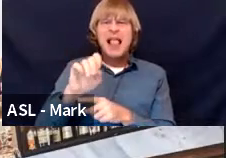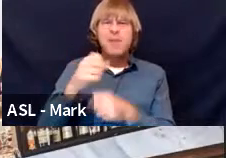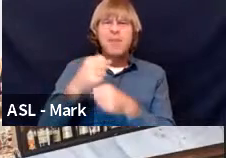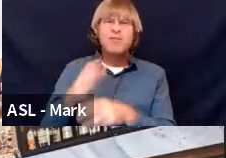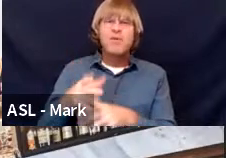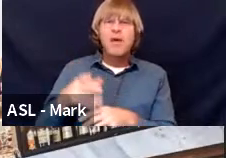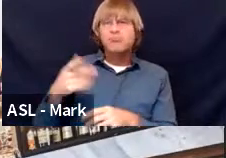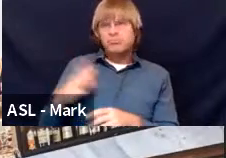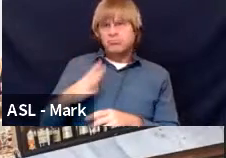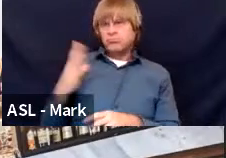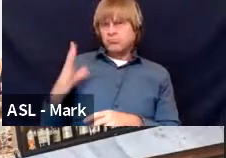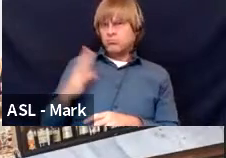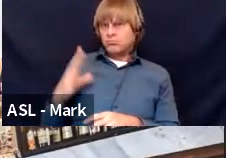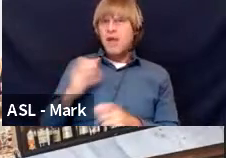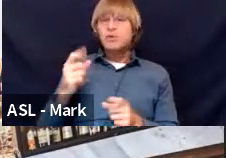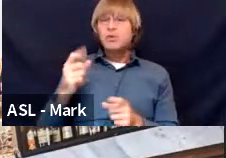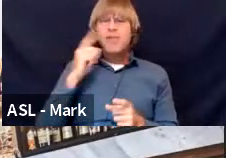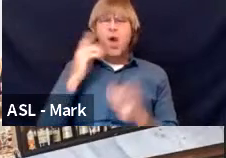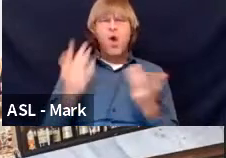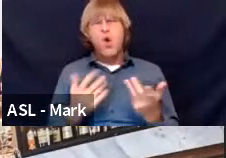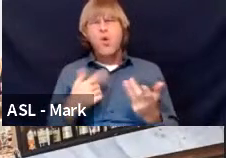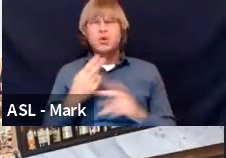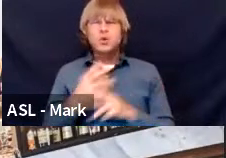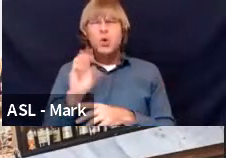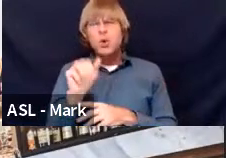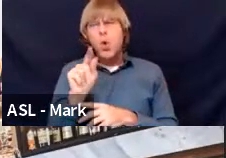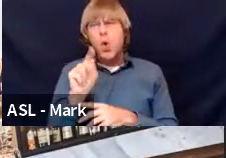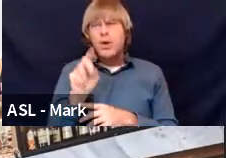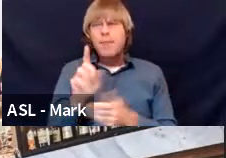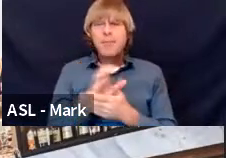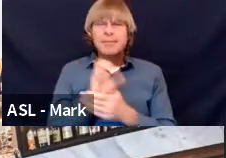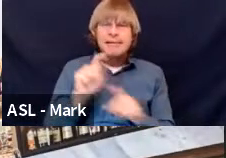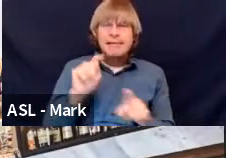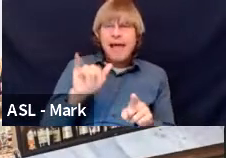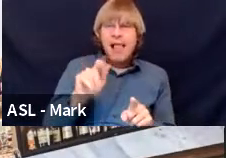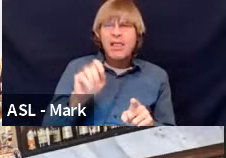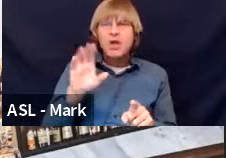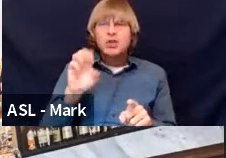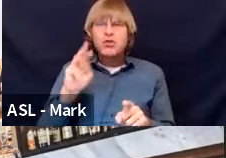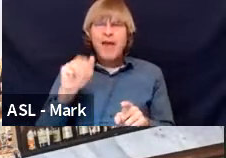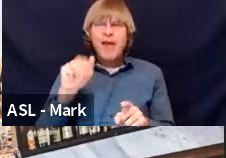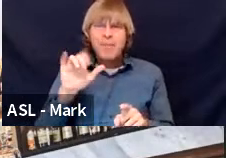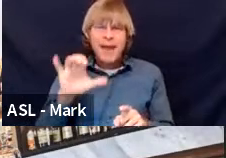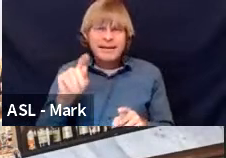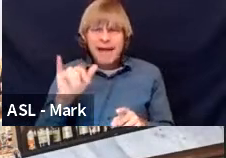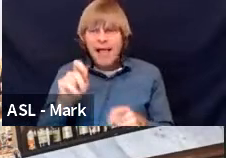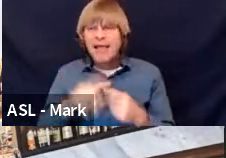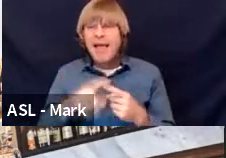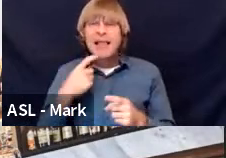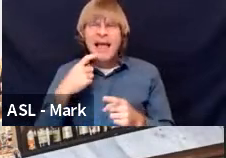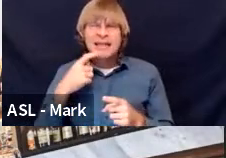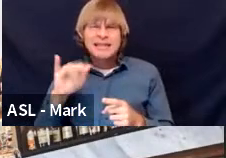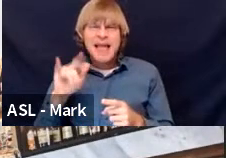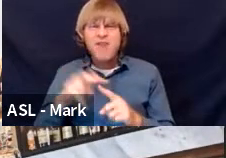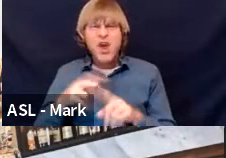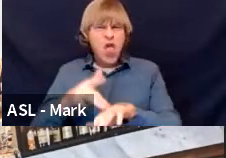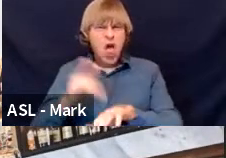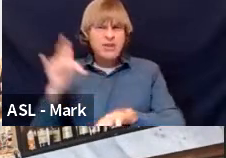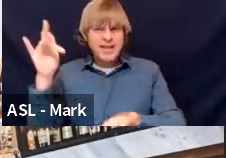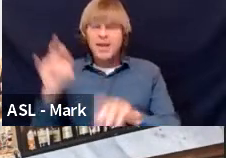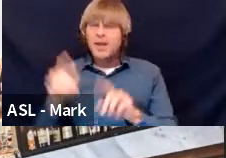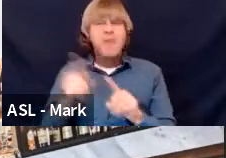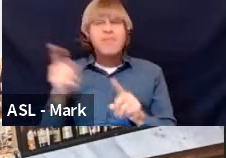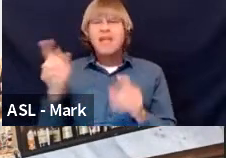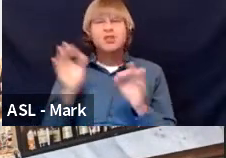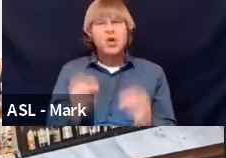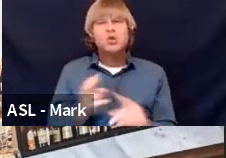end. Typically you would think, oh, we're gonna go coated because tile, ceramic tile, glass tile, like really glossy, but they chose to